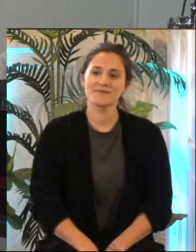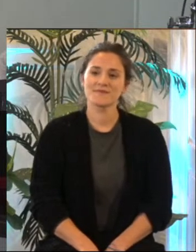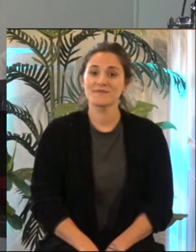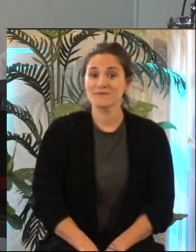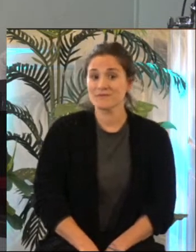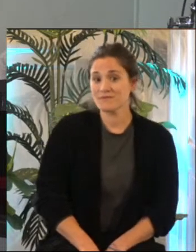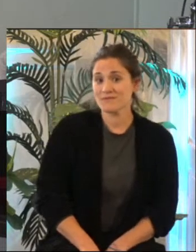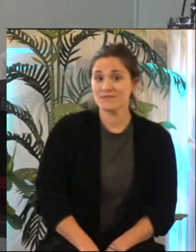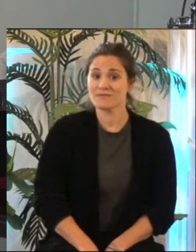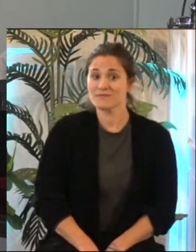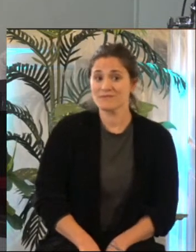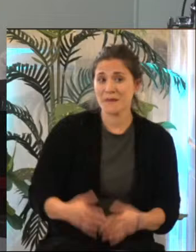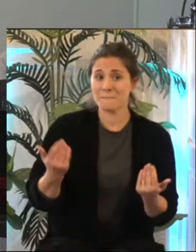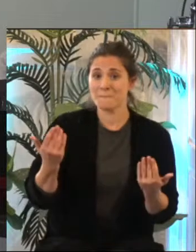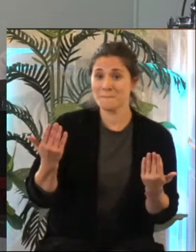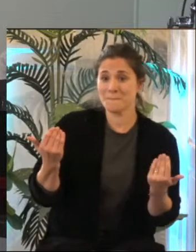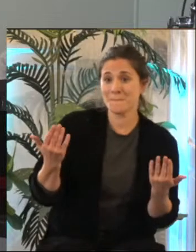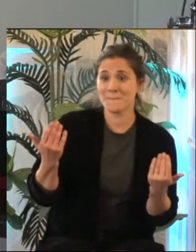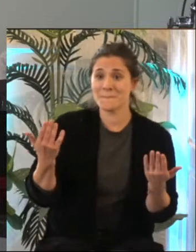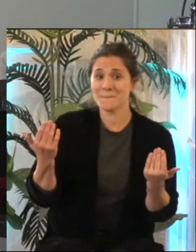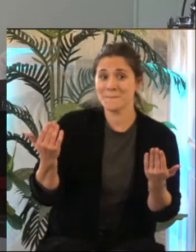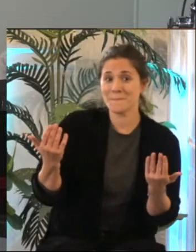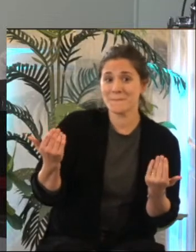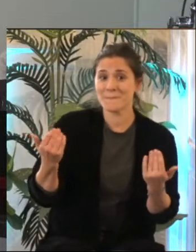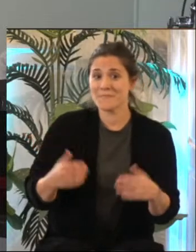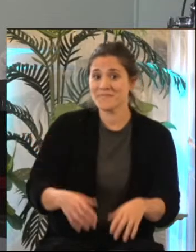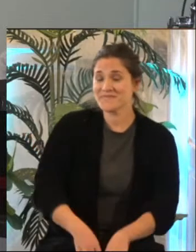Just a little bit longer.